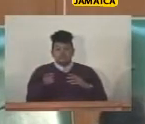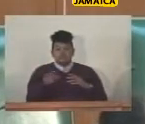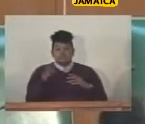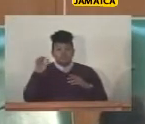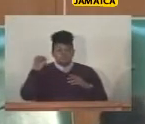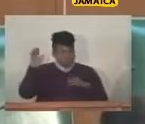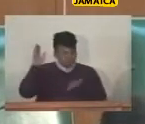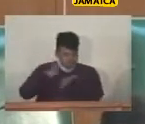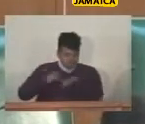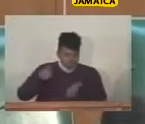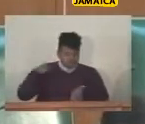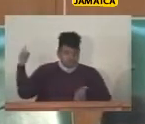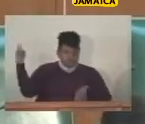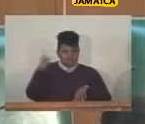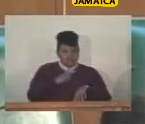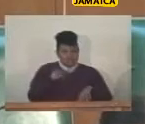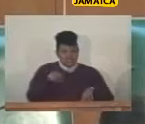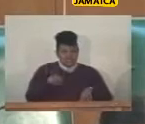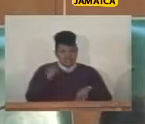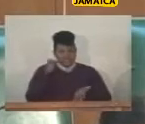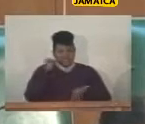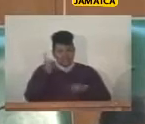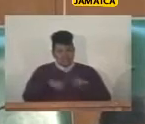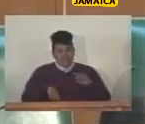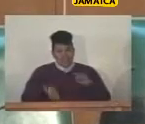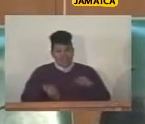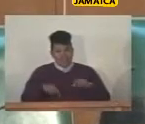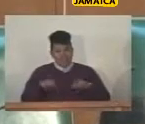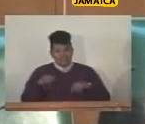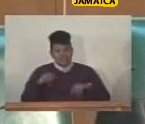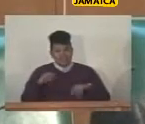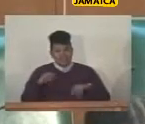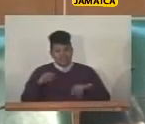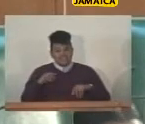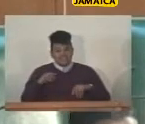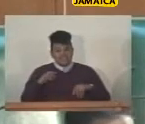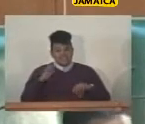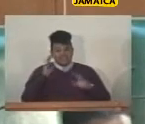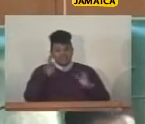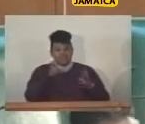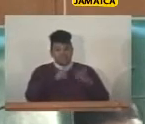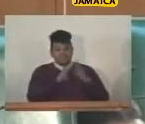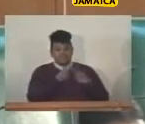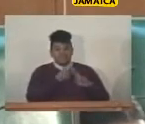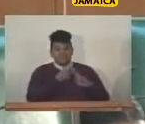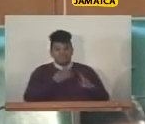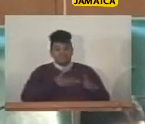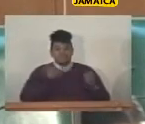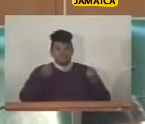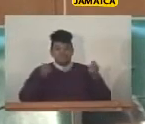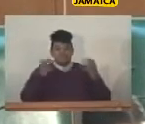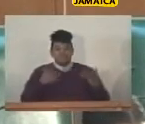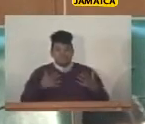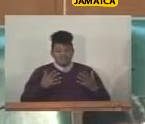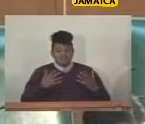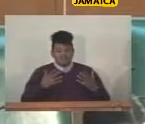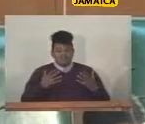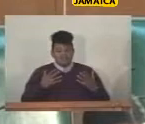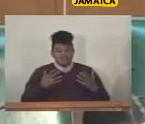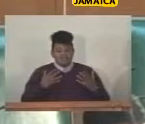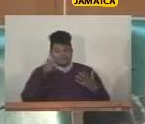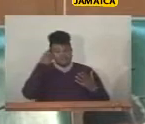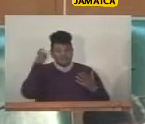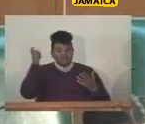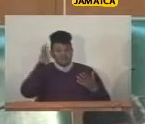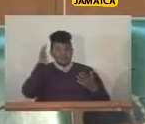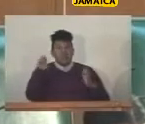call. If you can't get me, I am leaving the number of my driver because he